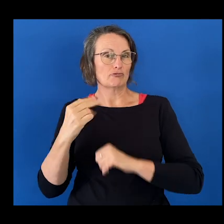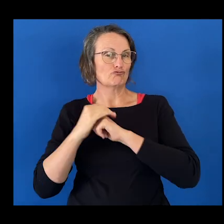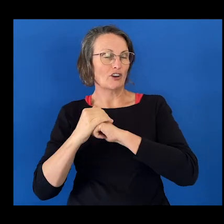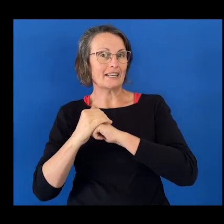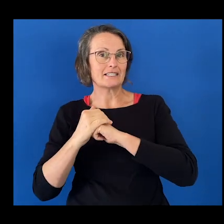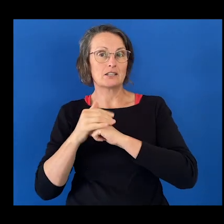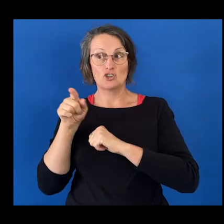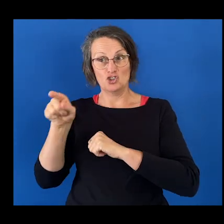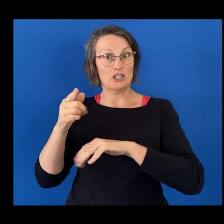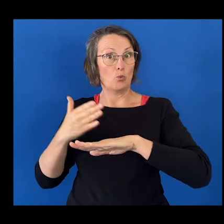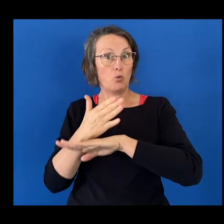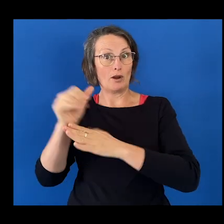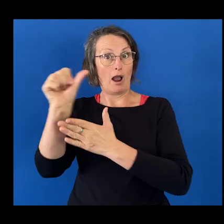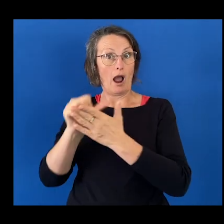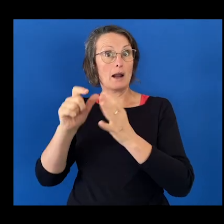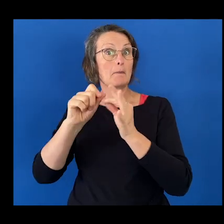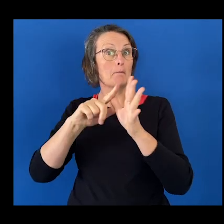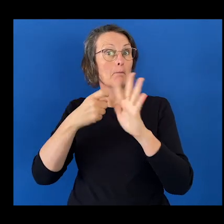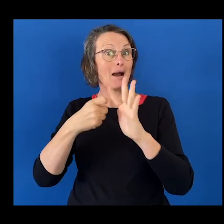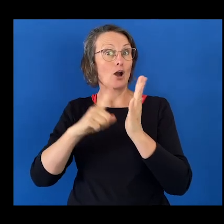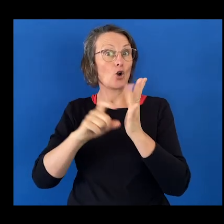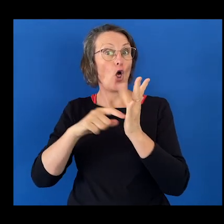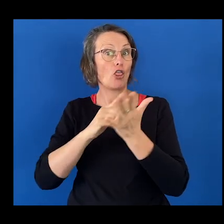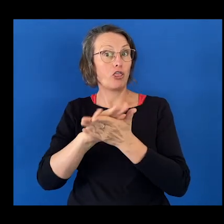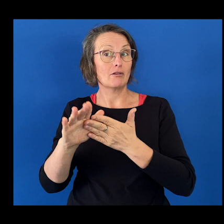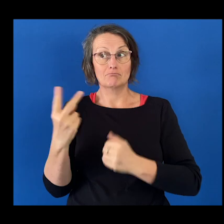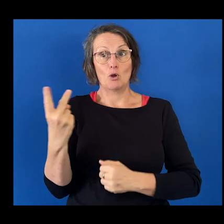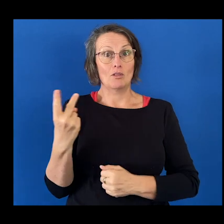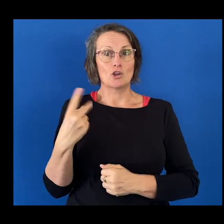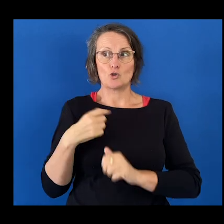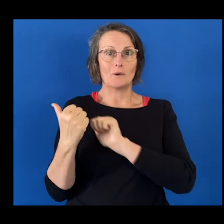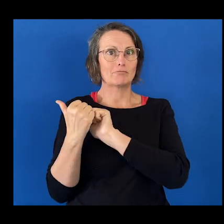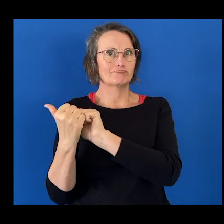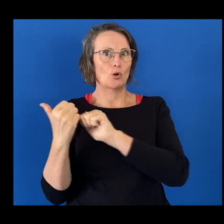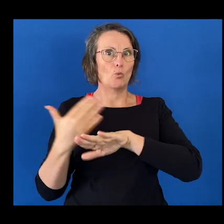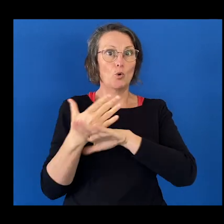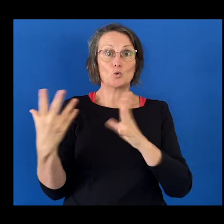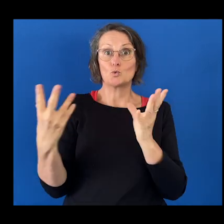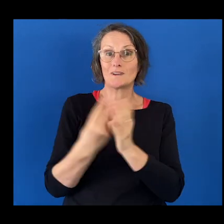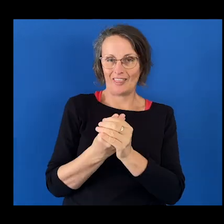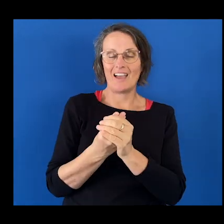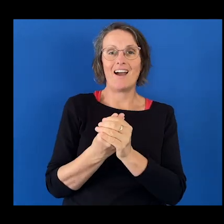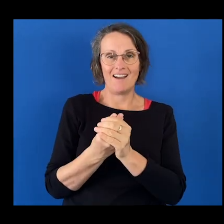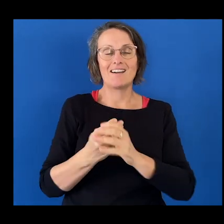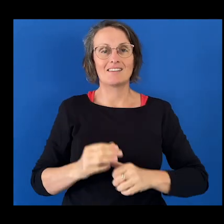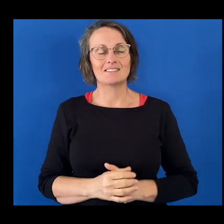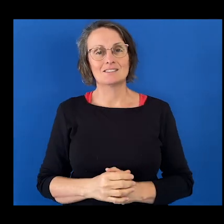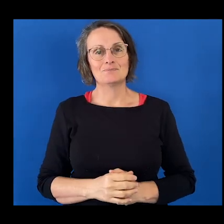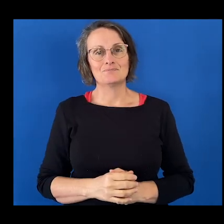cloth. And that was her art form. And we formed a collaborative partnership